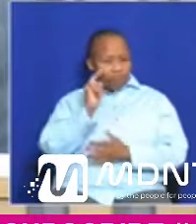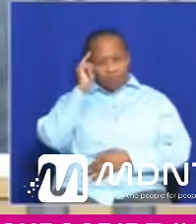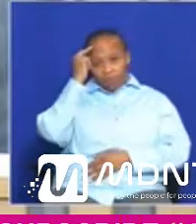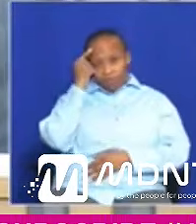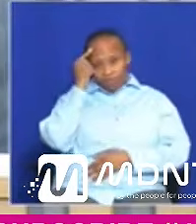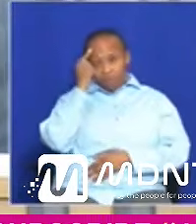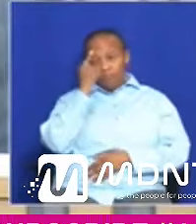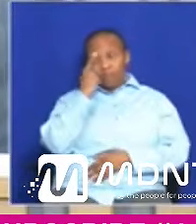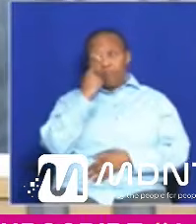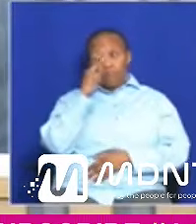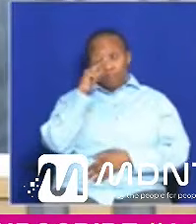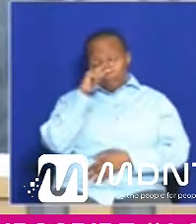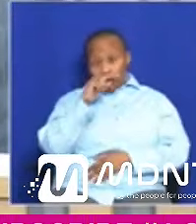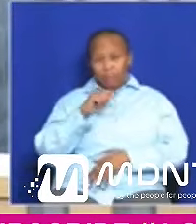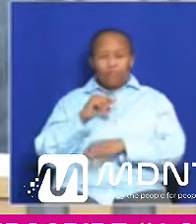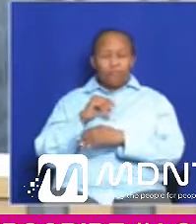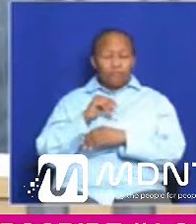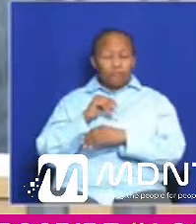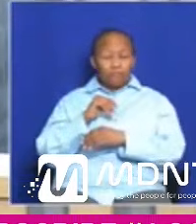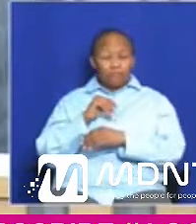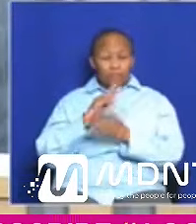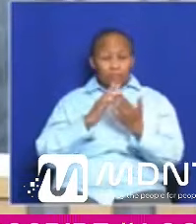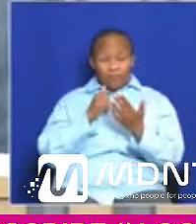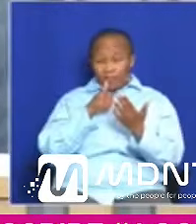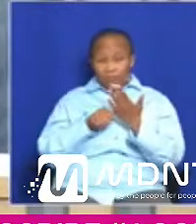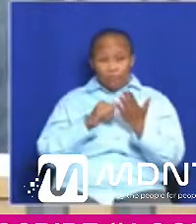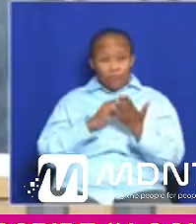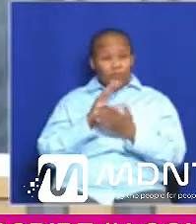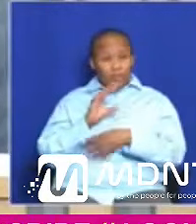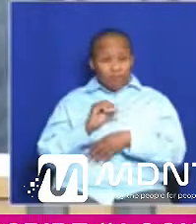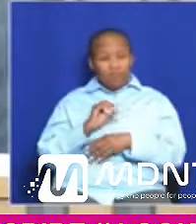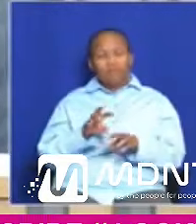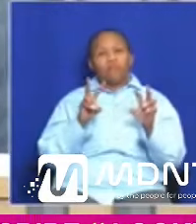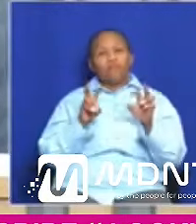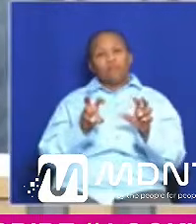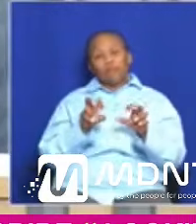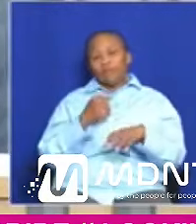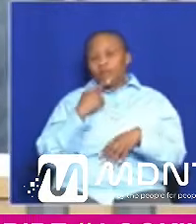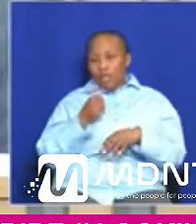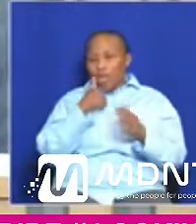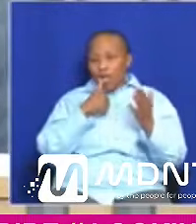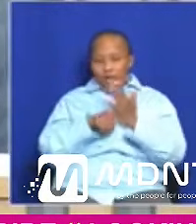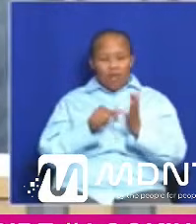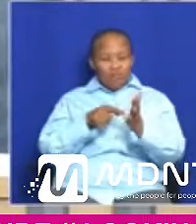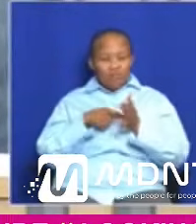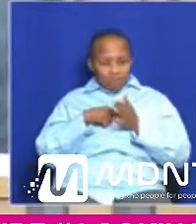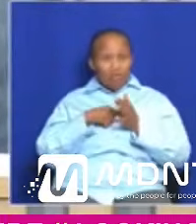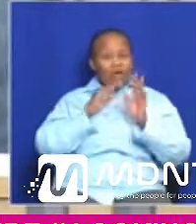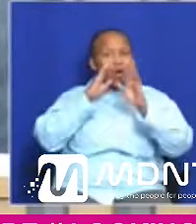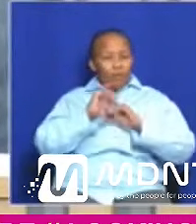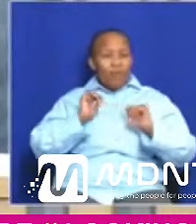has as its topic, letter of demand, non-performance on the contractual